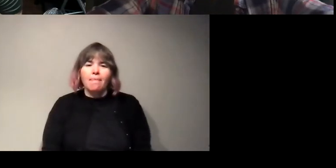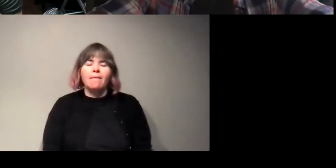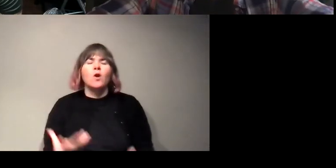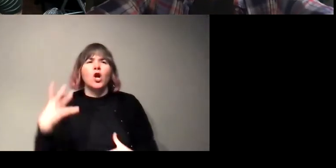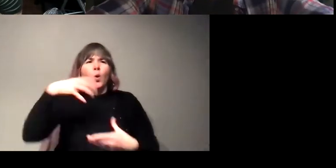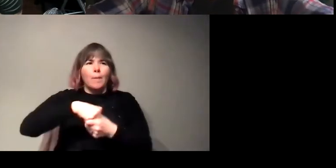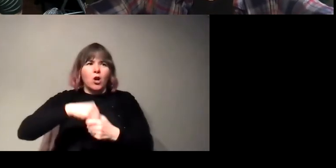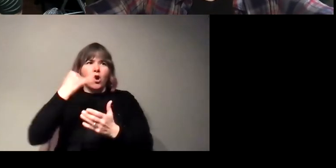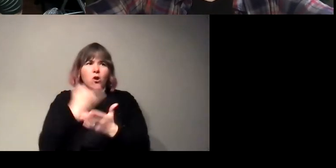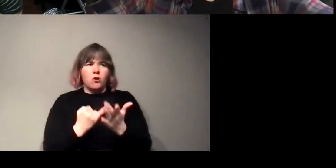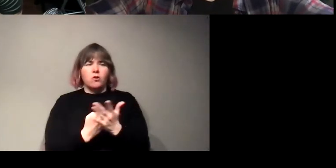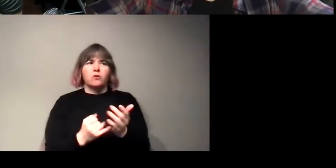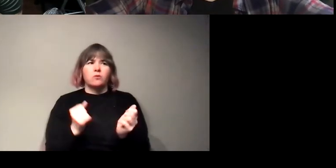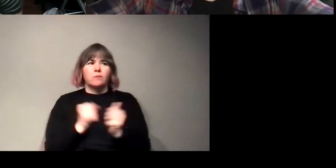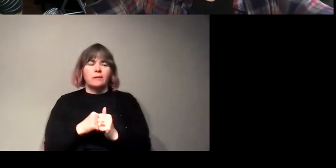incorporating art,